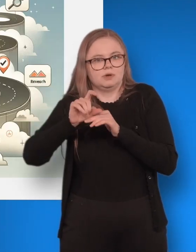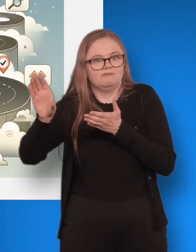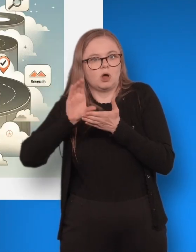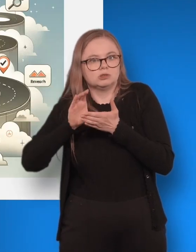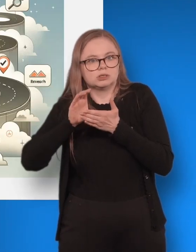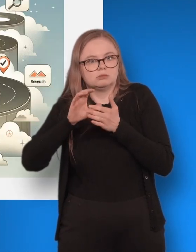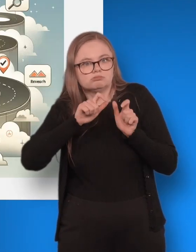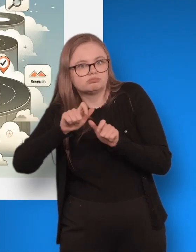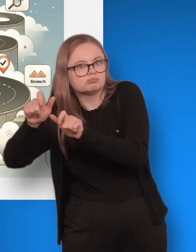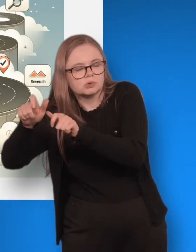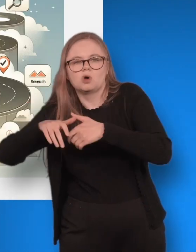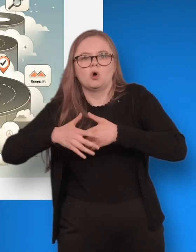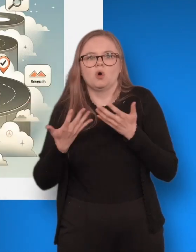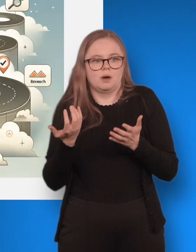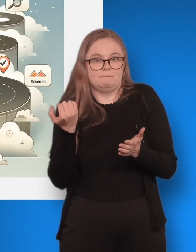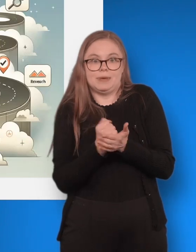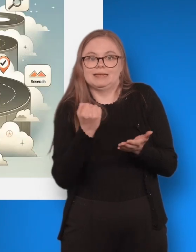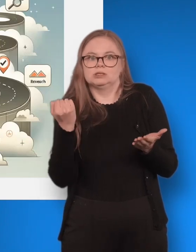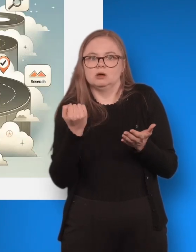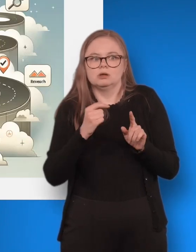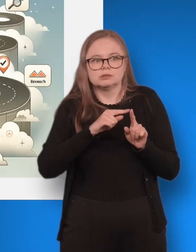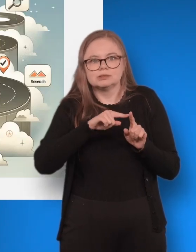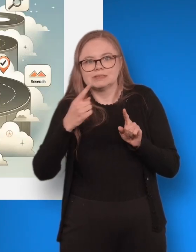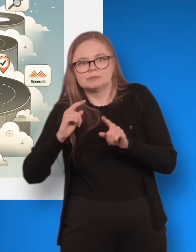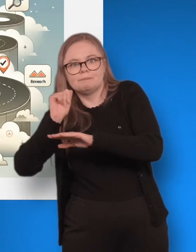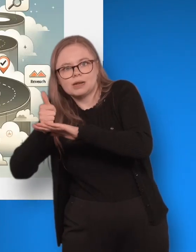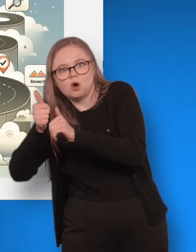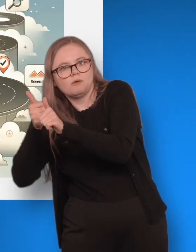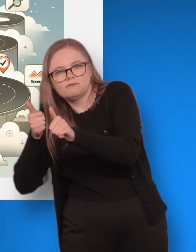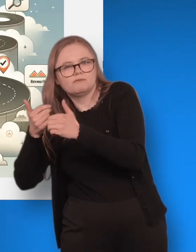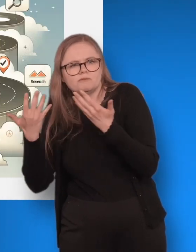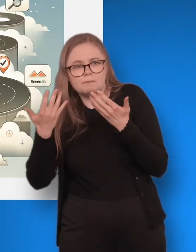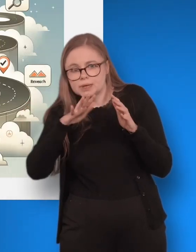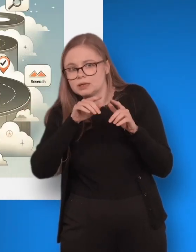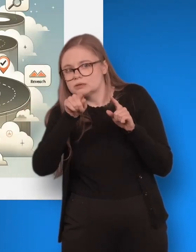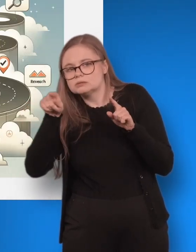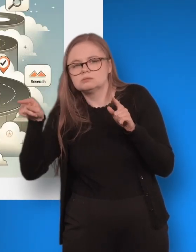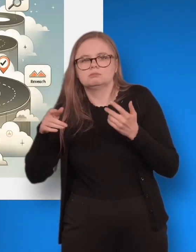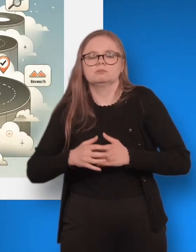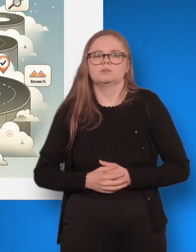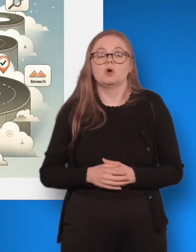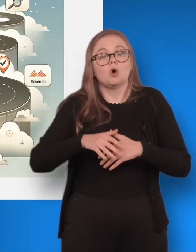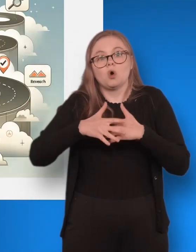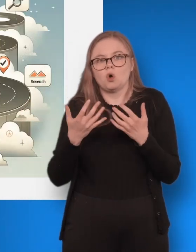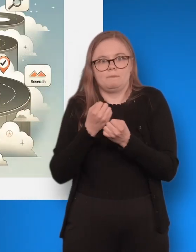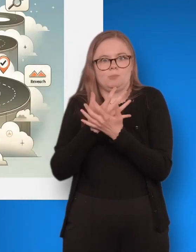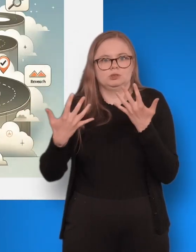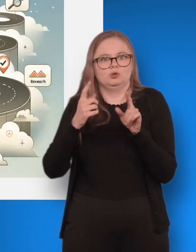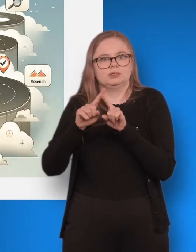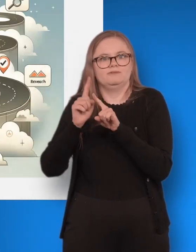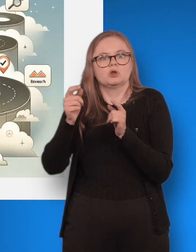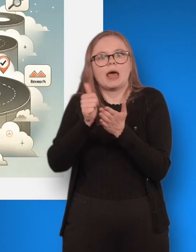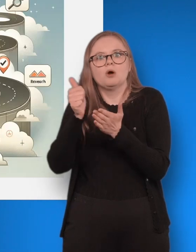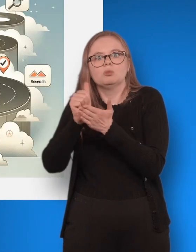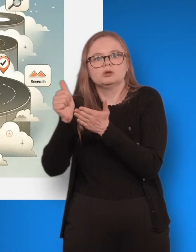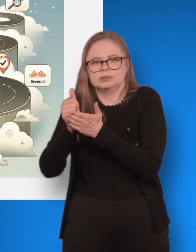whether it produced a patent, produced a spin-off, and some aggregation of multiple outputs could